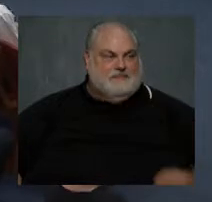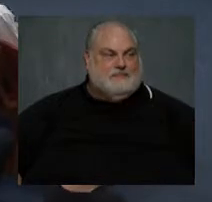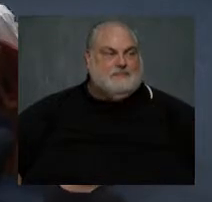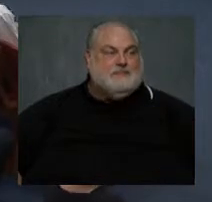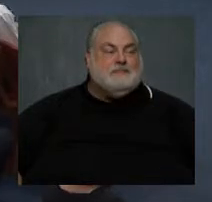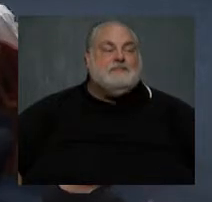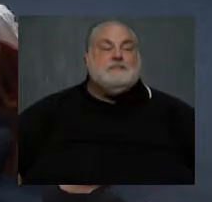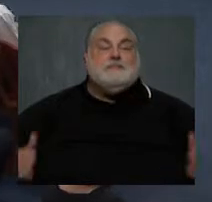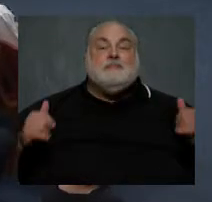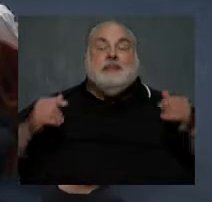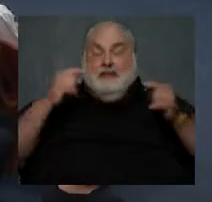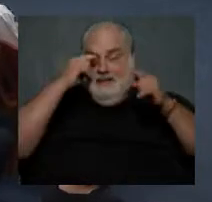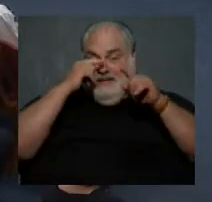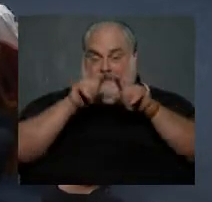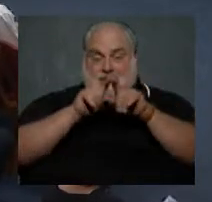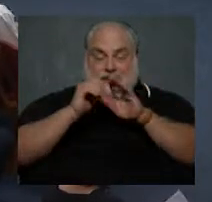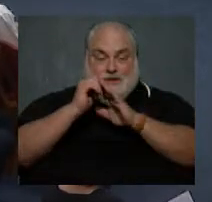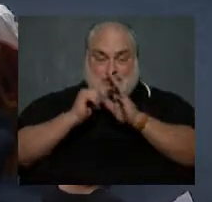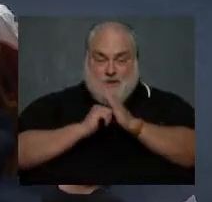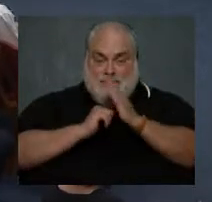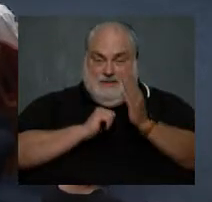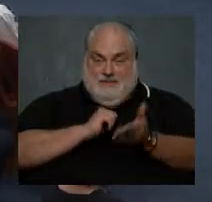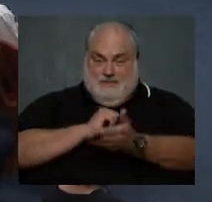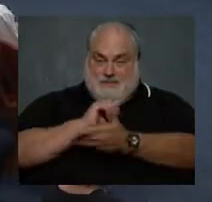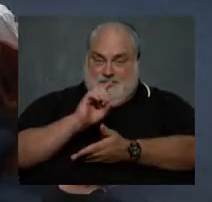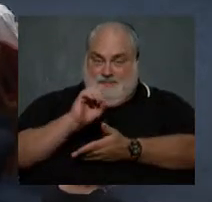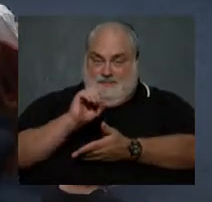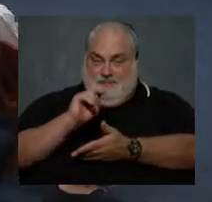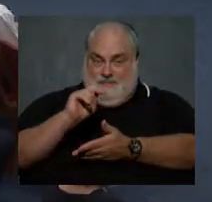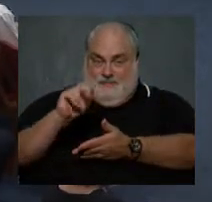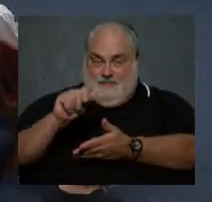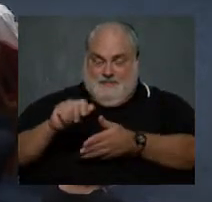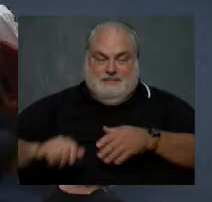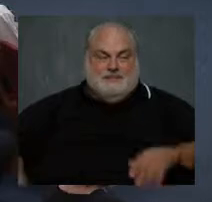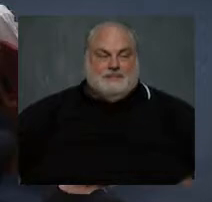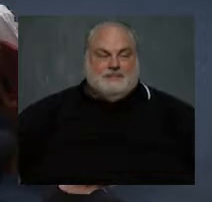Would you like to go through the consent agenda, Donna?